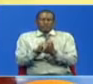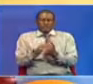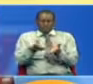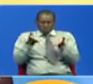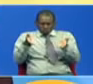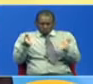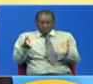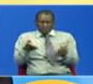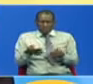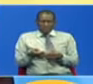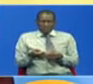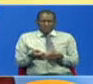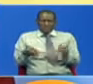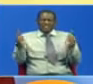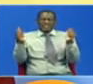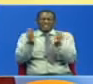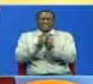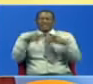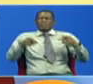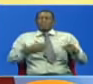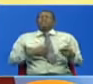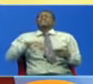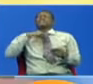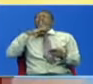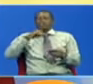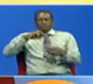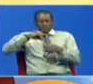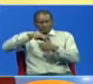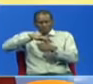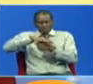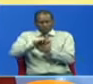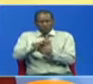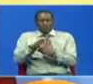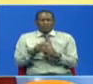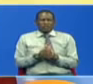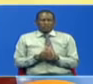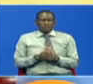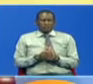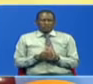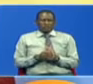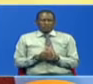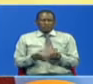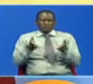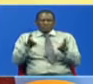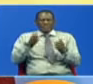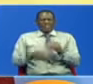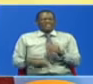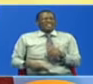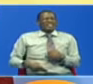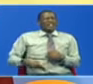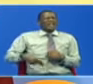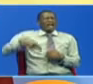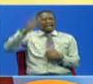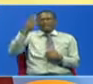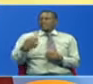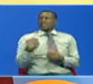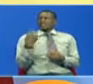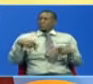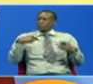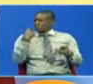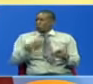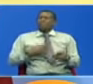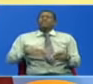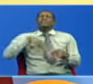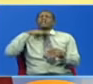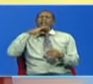lost 10 more patients to the disease. This is the highest number of fatalities